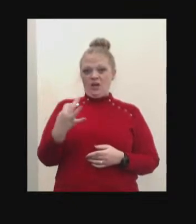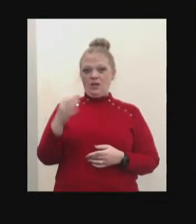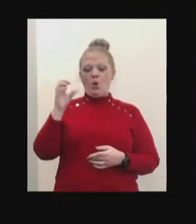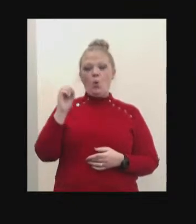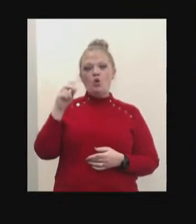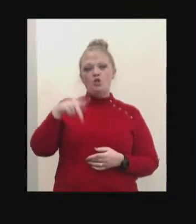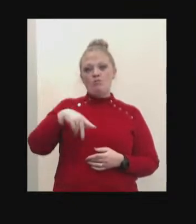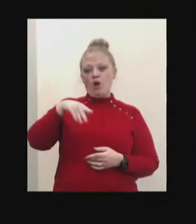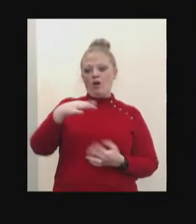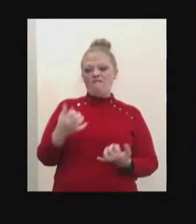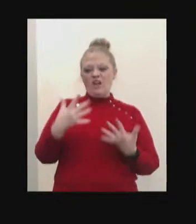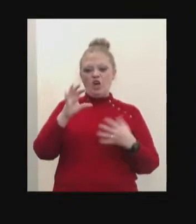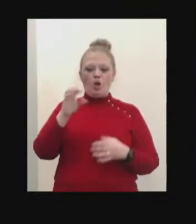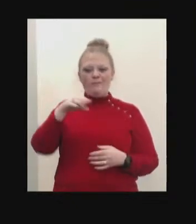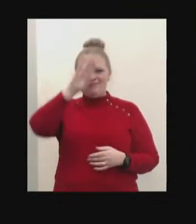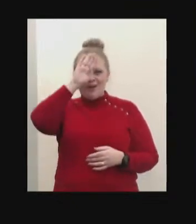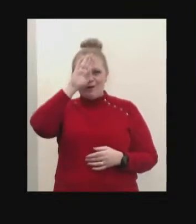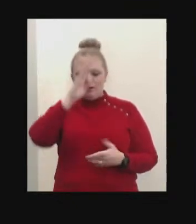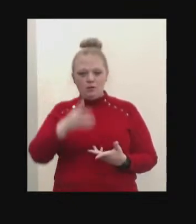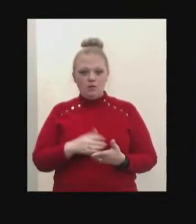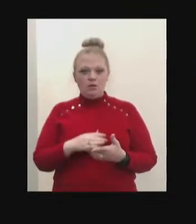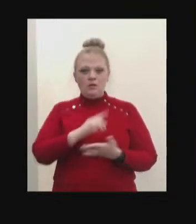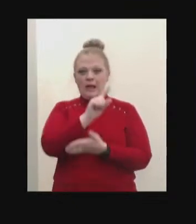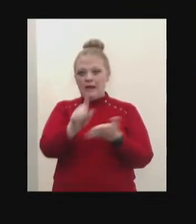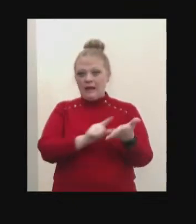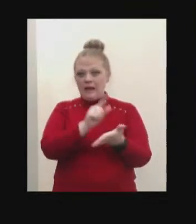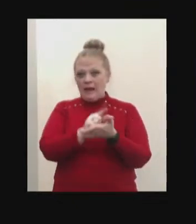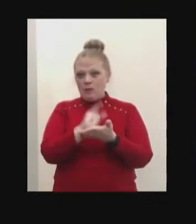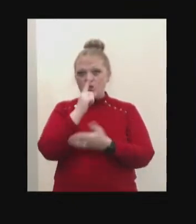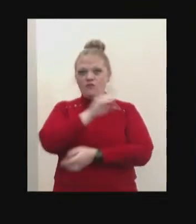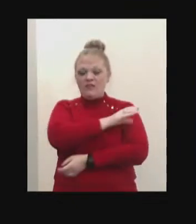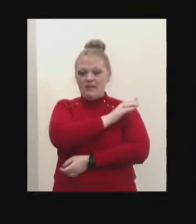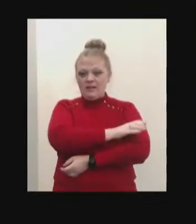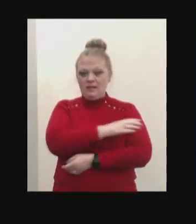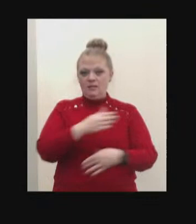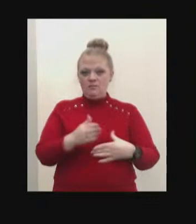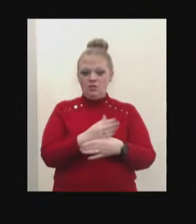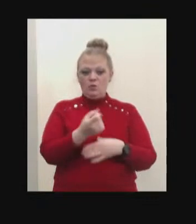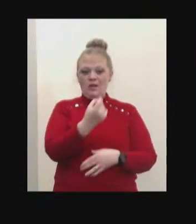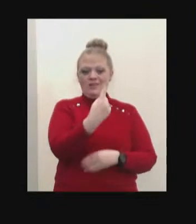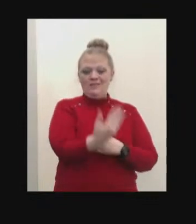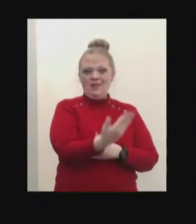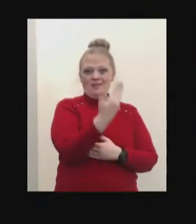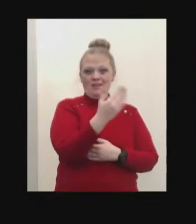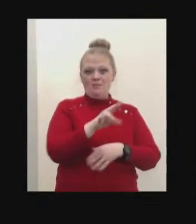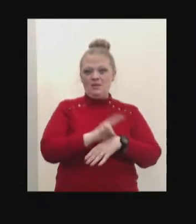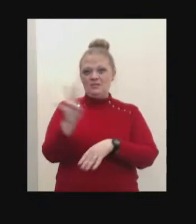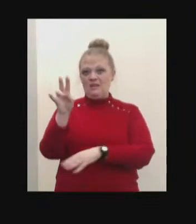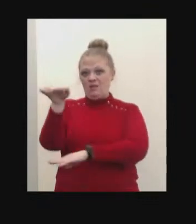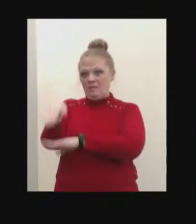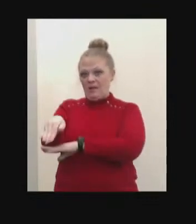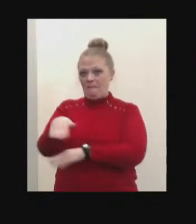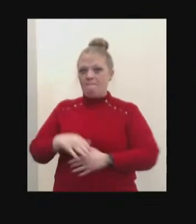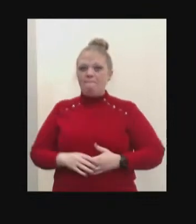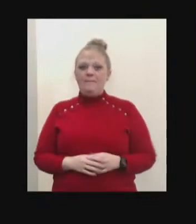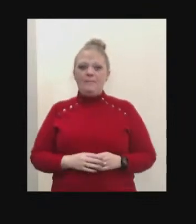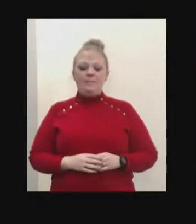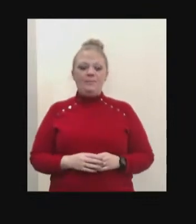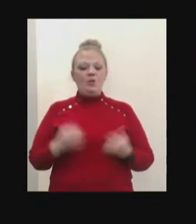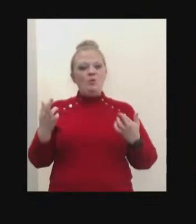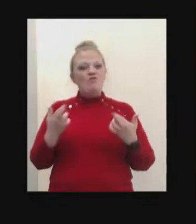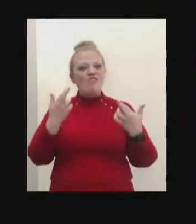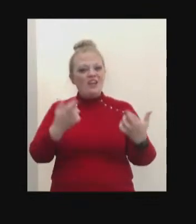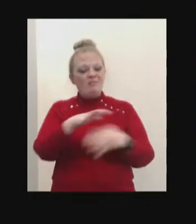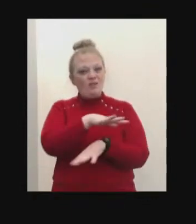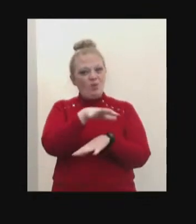Fire Company. Our hours of operation of our clinics are between 11 a.m. and 7 p.m. We recommend appointments